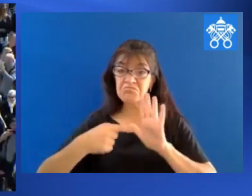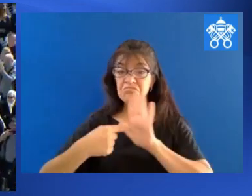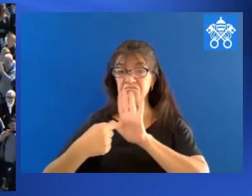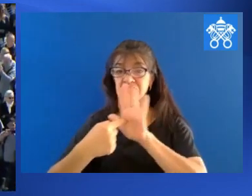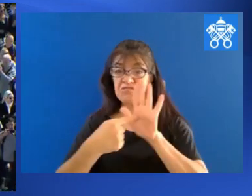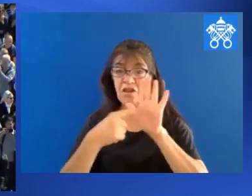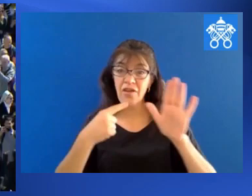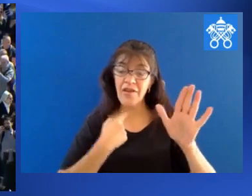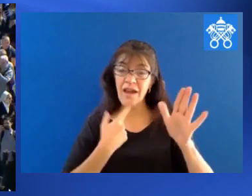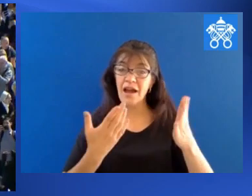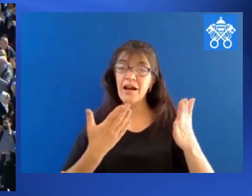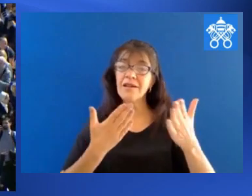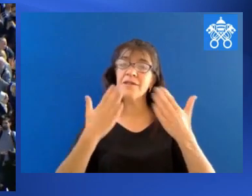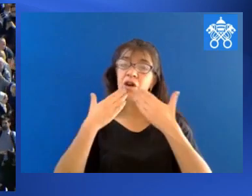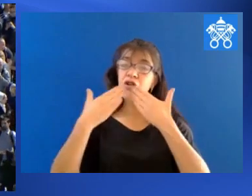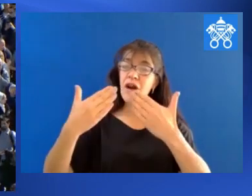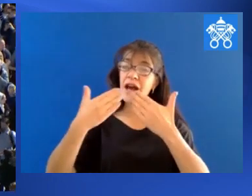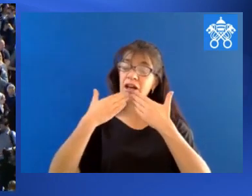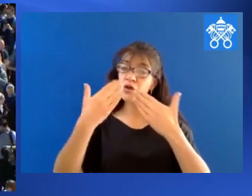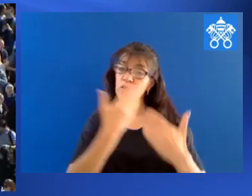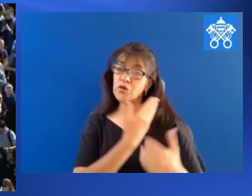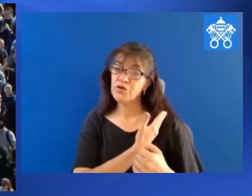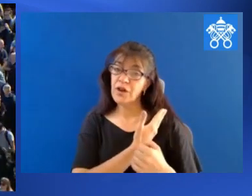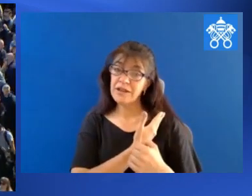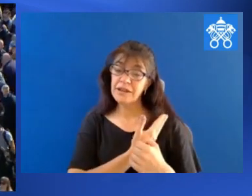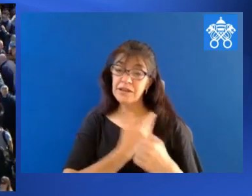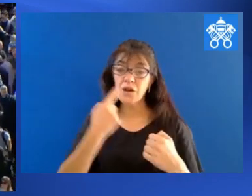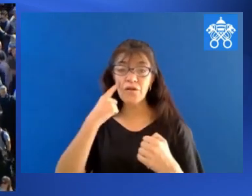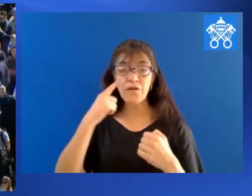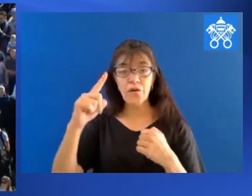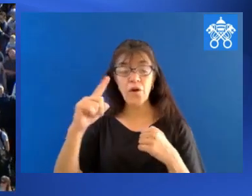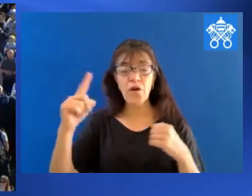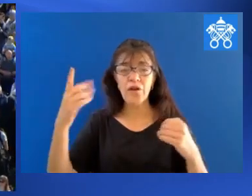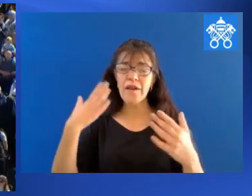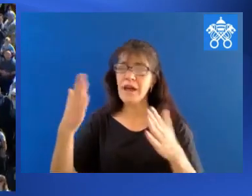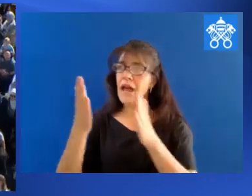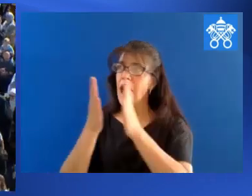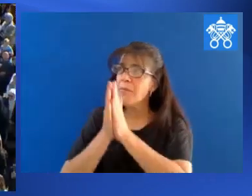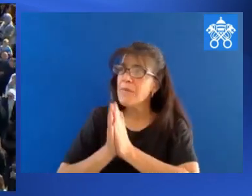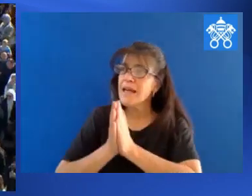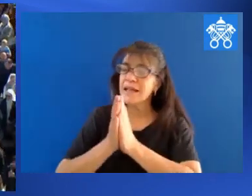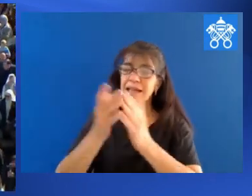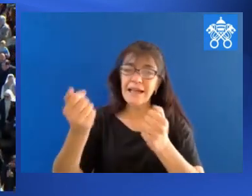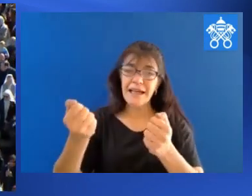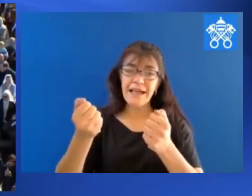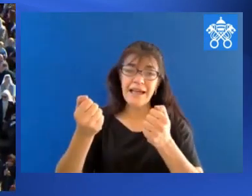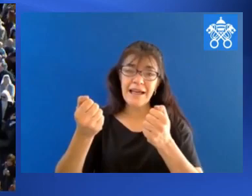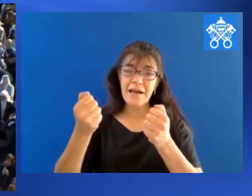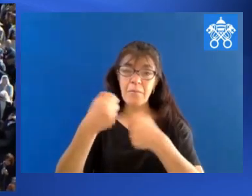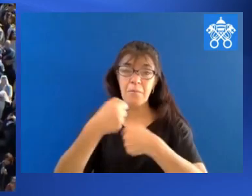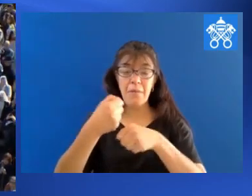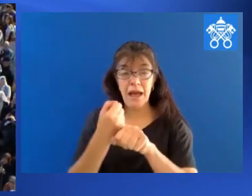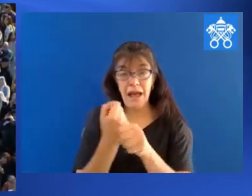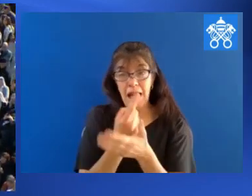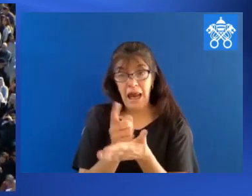their gratitude to Pope Francis for the appeal he made last